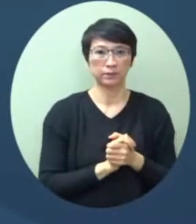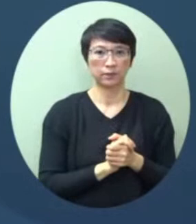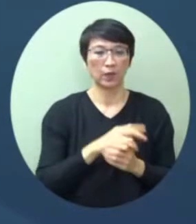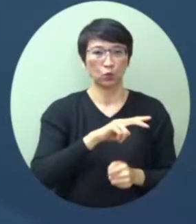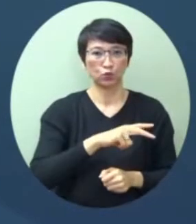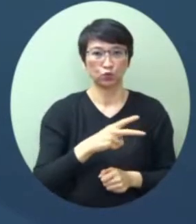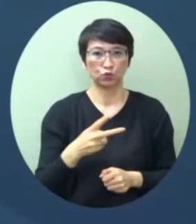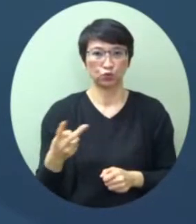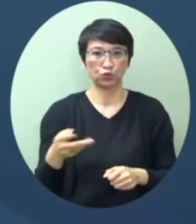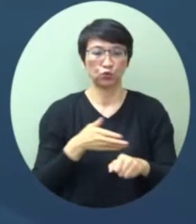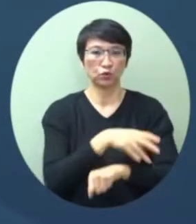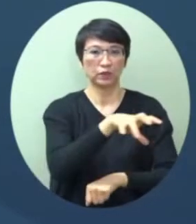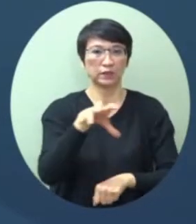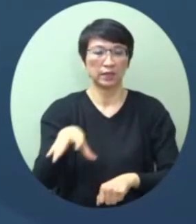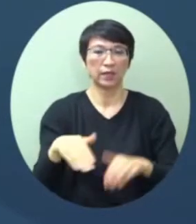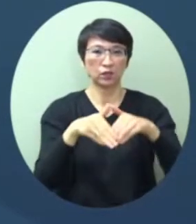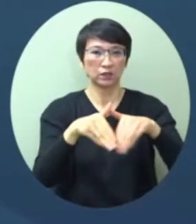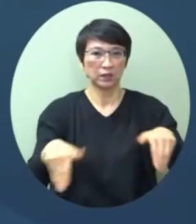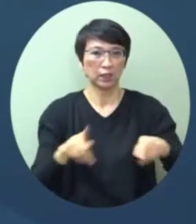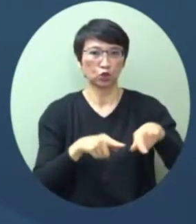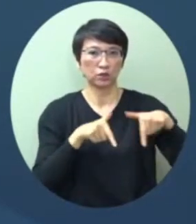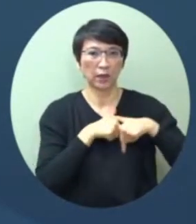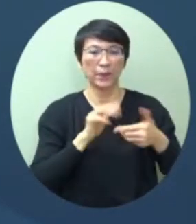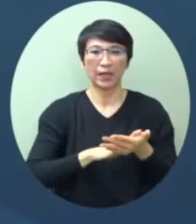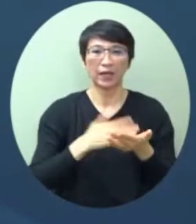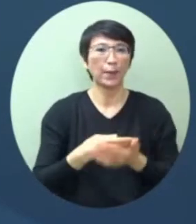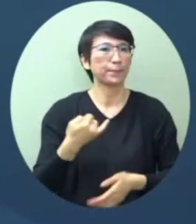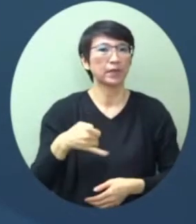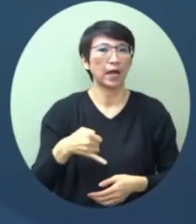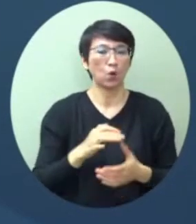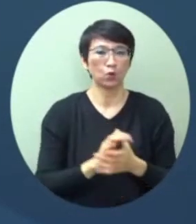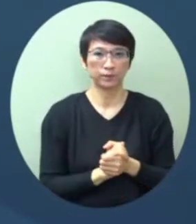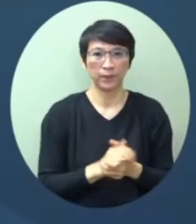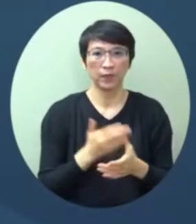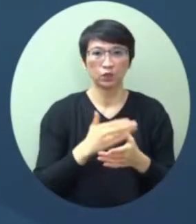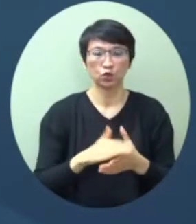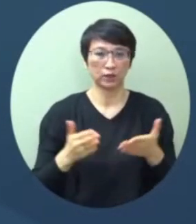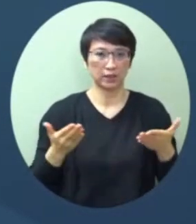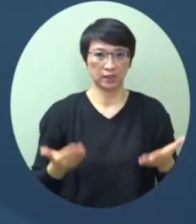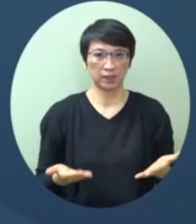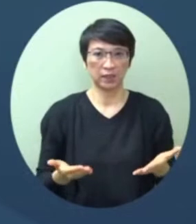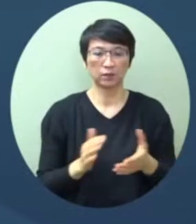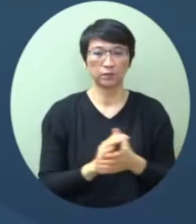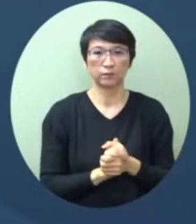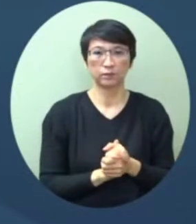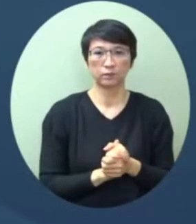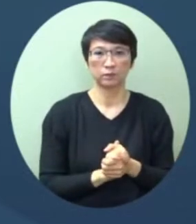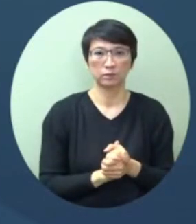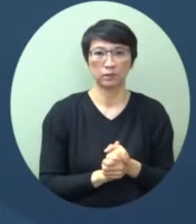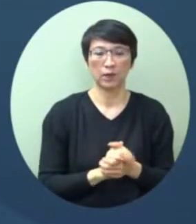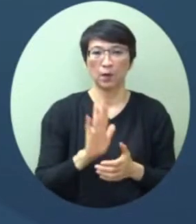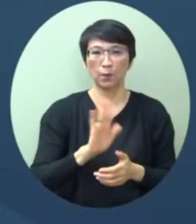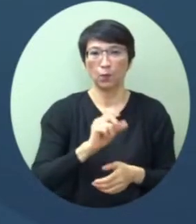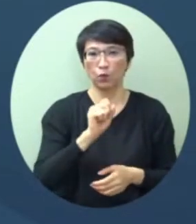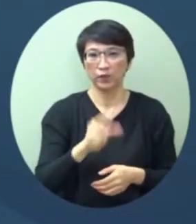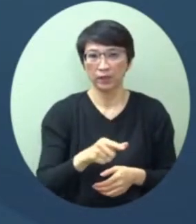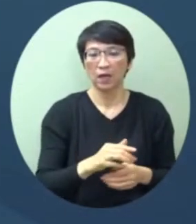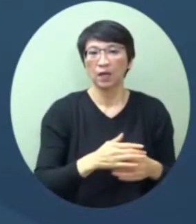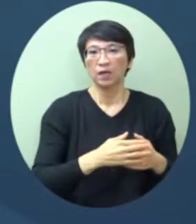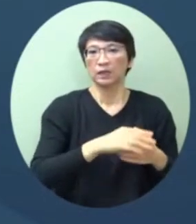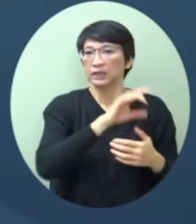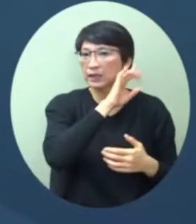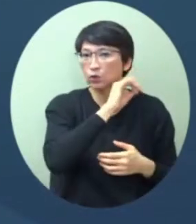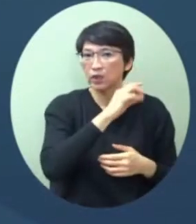stay home safe scheme is now in operation, still we need more community